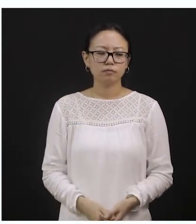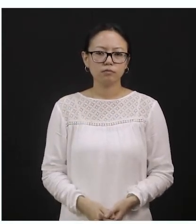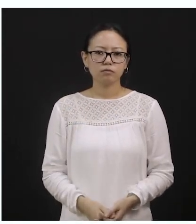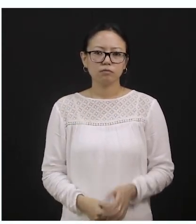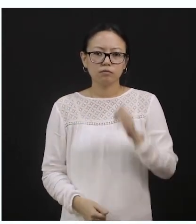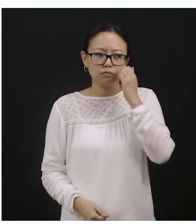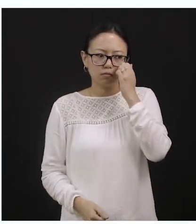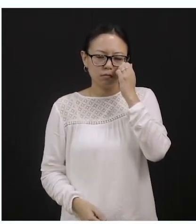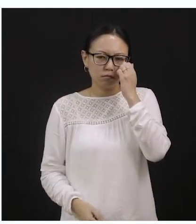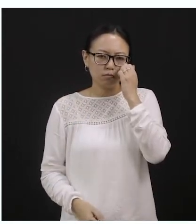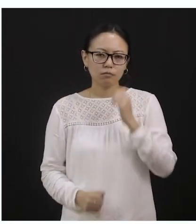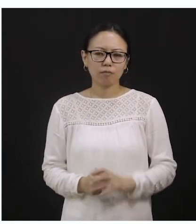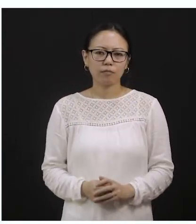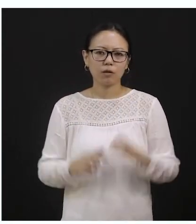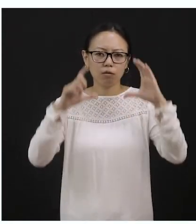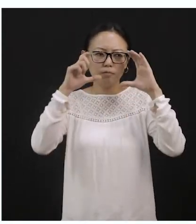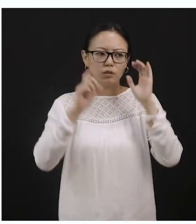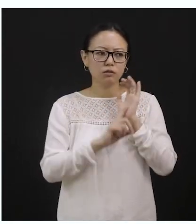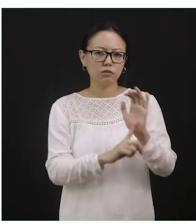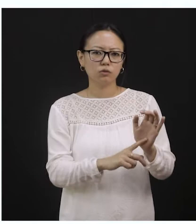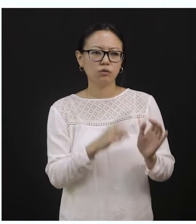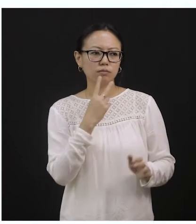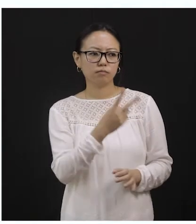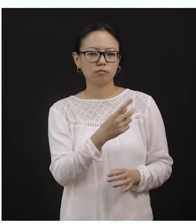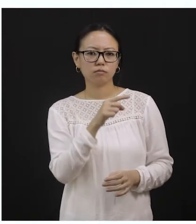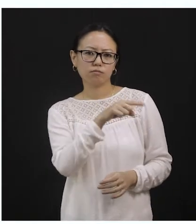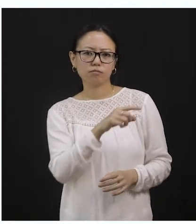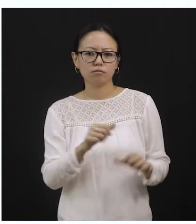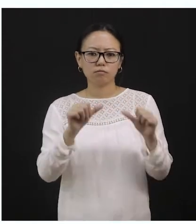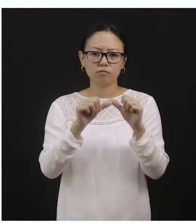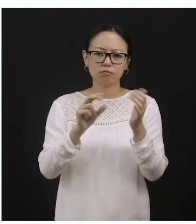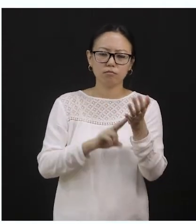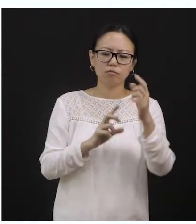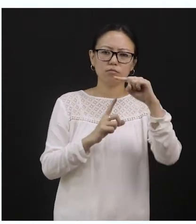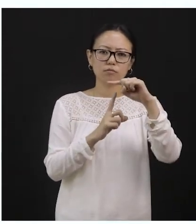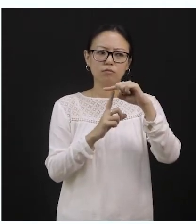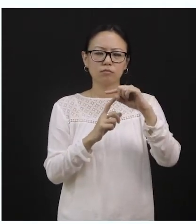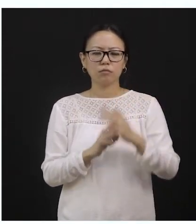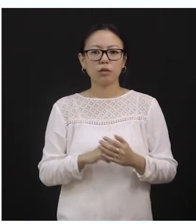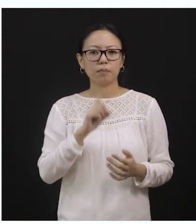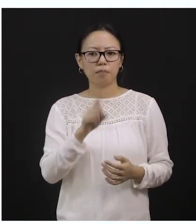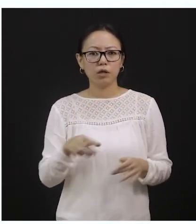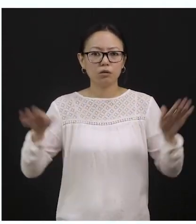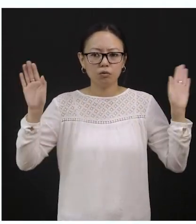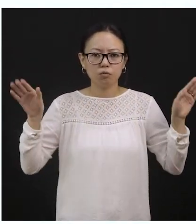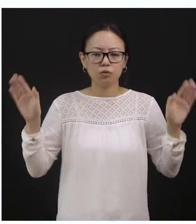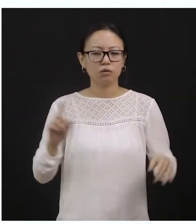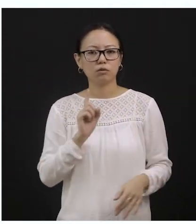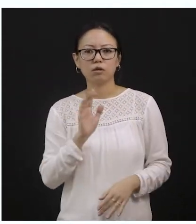see this. This is an ant, but you can see the wing, right? So have you ever